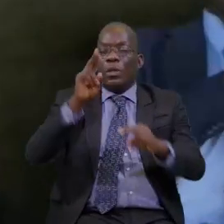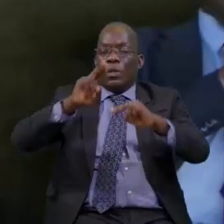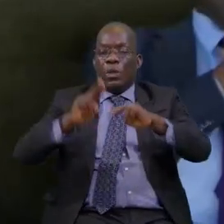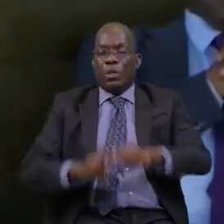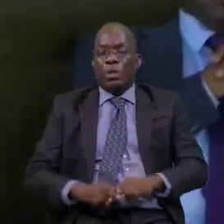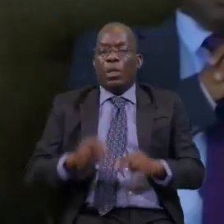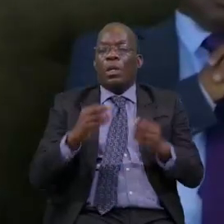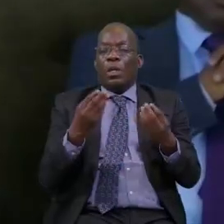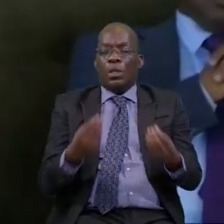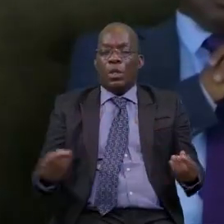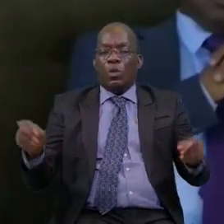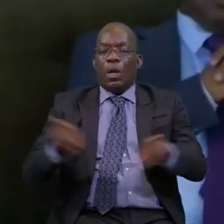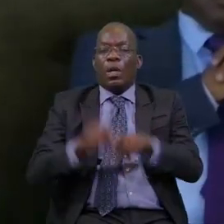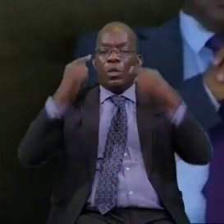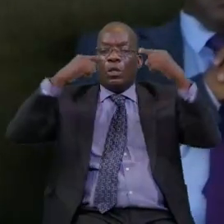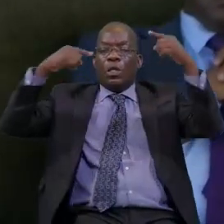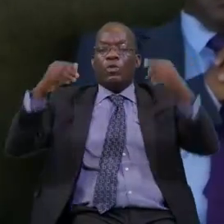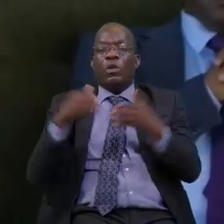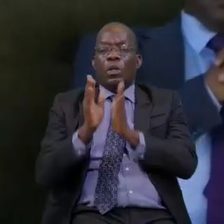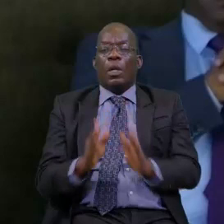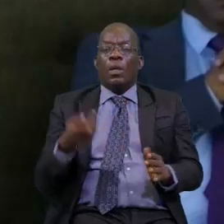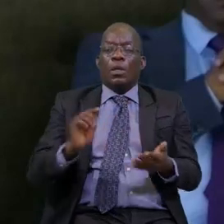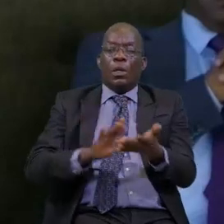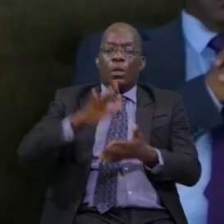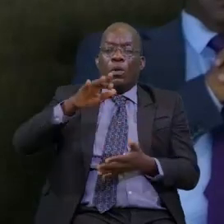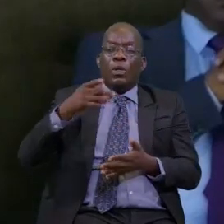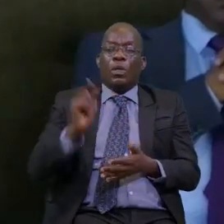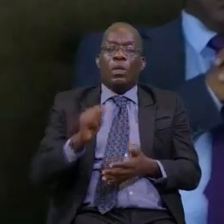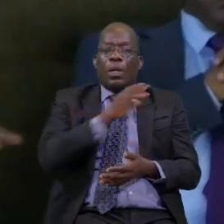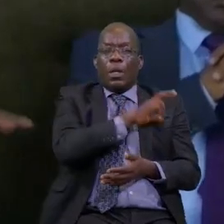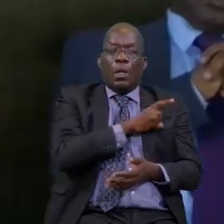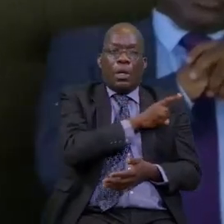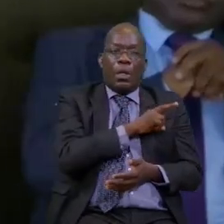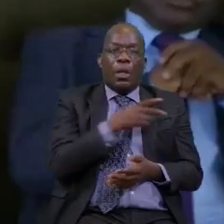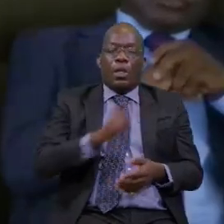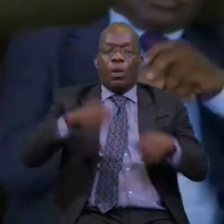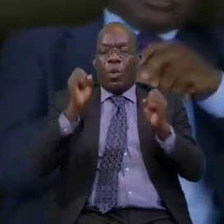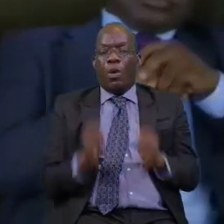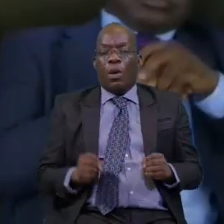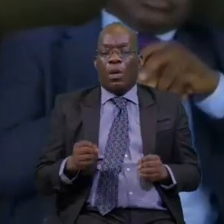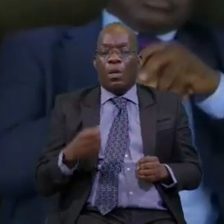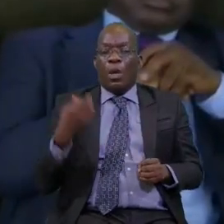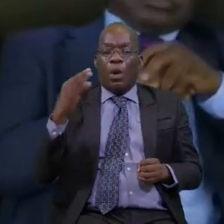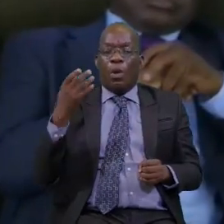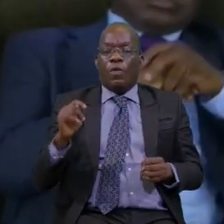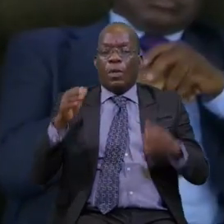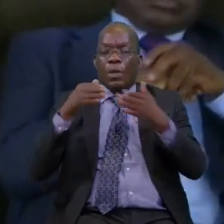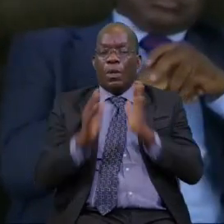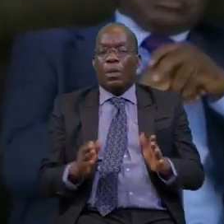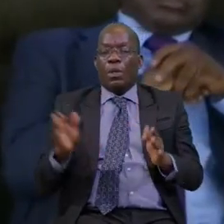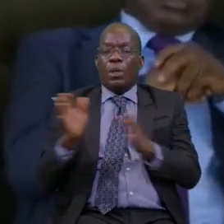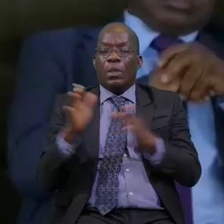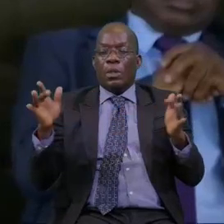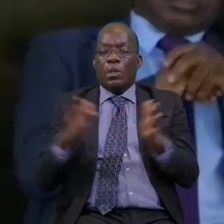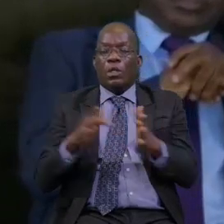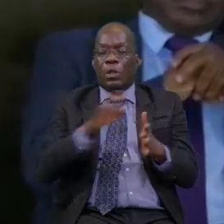leader. And the glory and the virtue and the power of the leader, Jesus Christ,